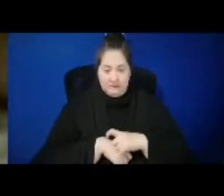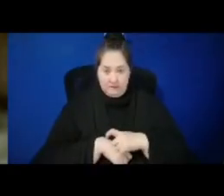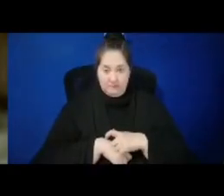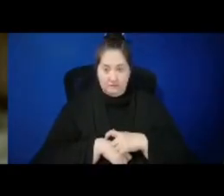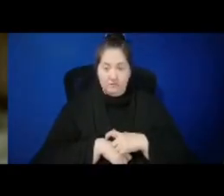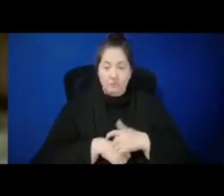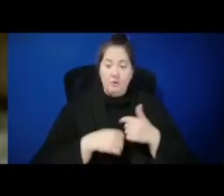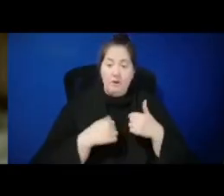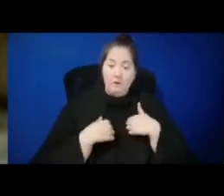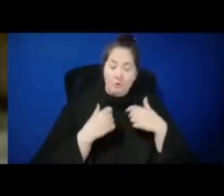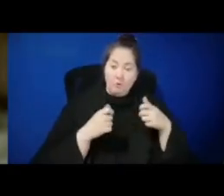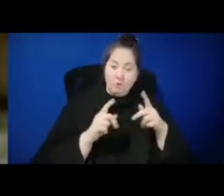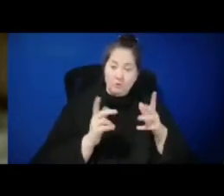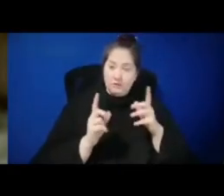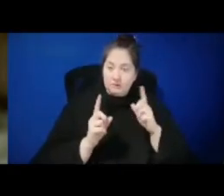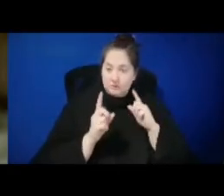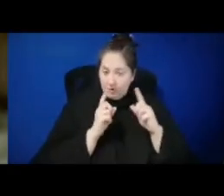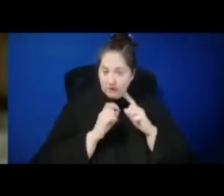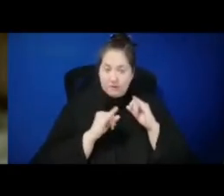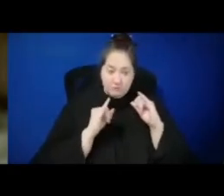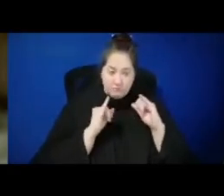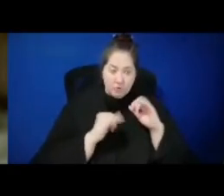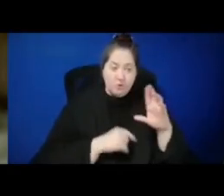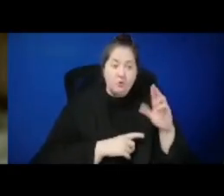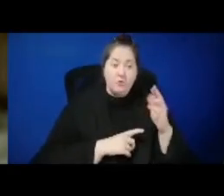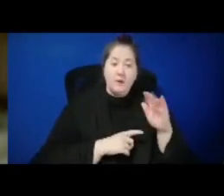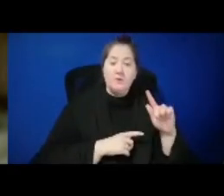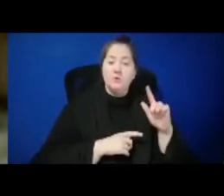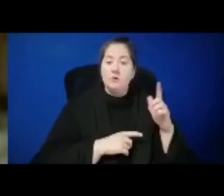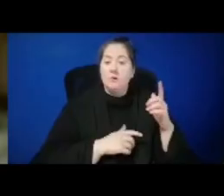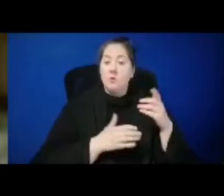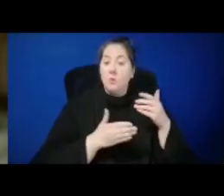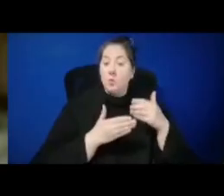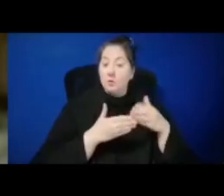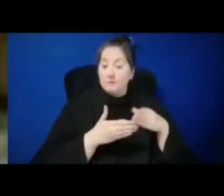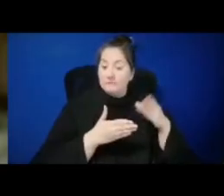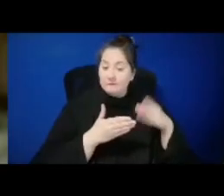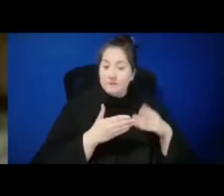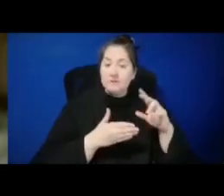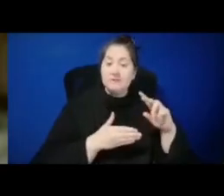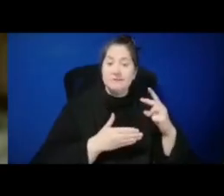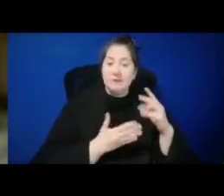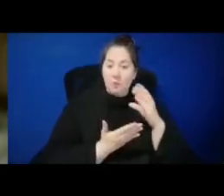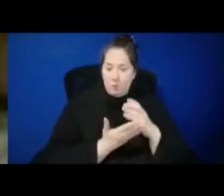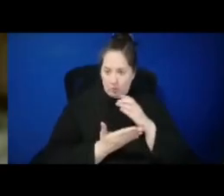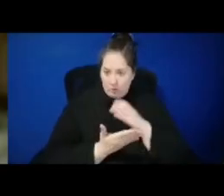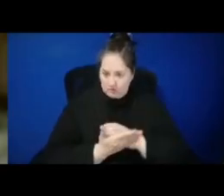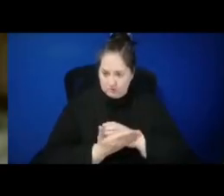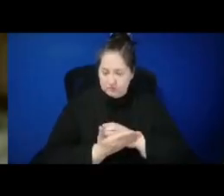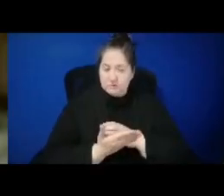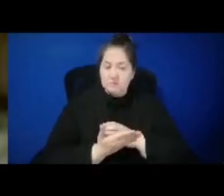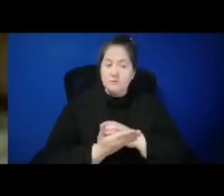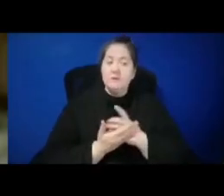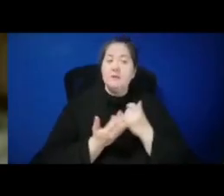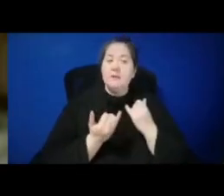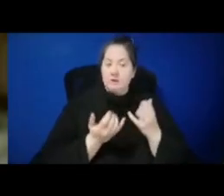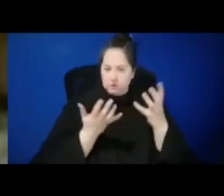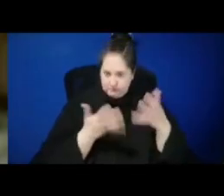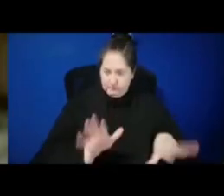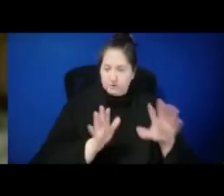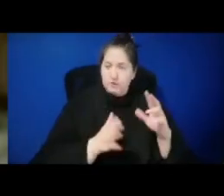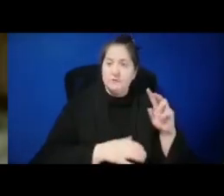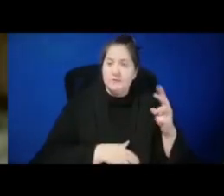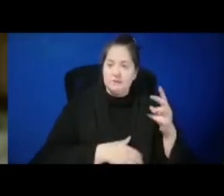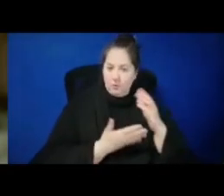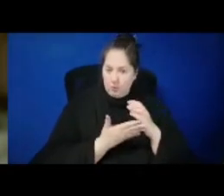talked and had the opportunity to interview, Rachel was very close to finishing her second course. Since then, she has completed her